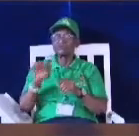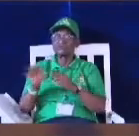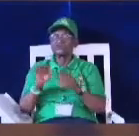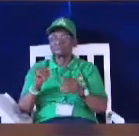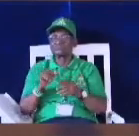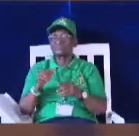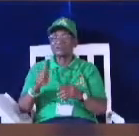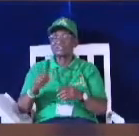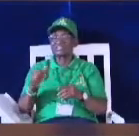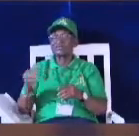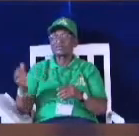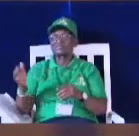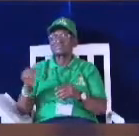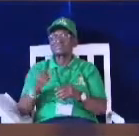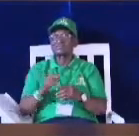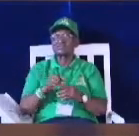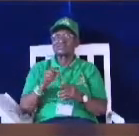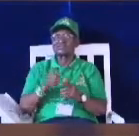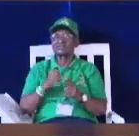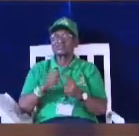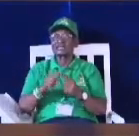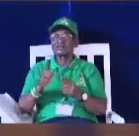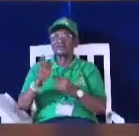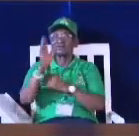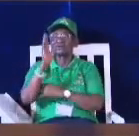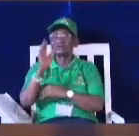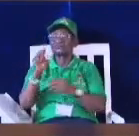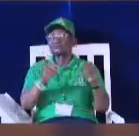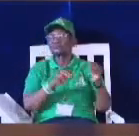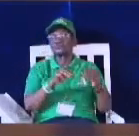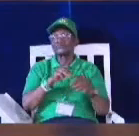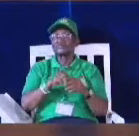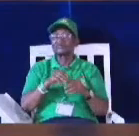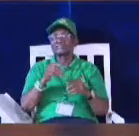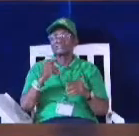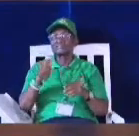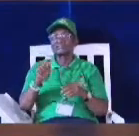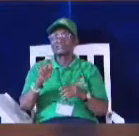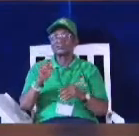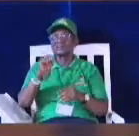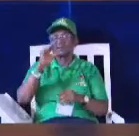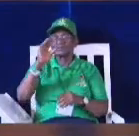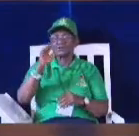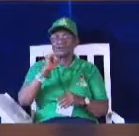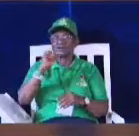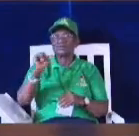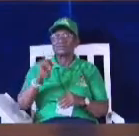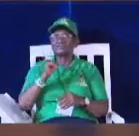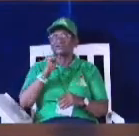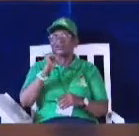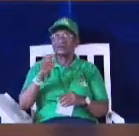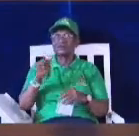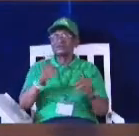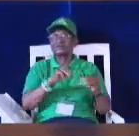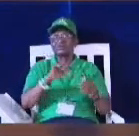in. And the boy is now jumping, is now singing, is now dancing, is now doing everything.